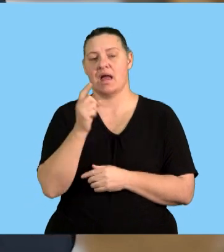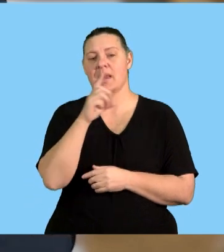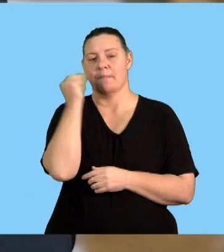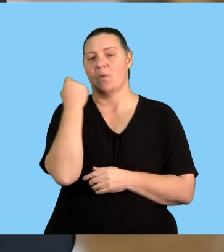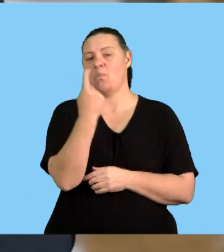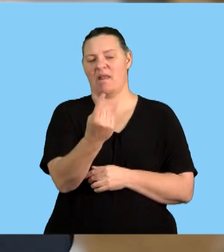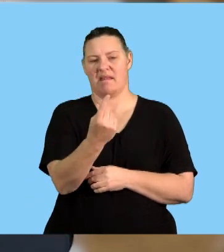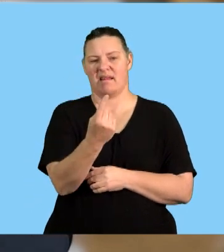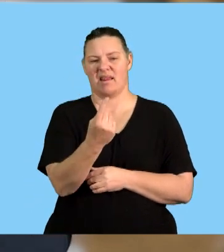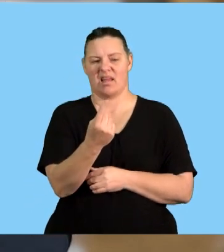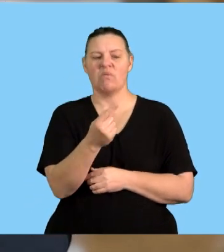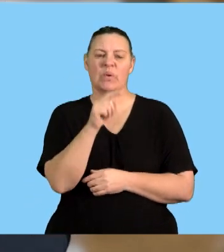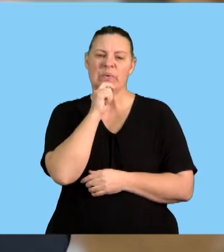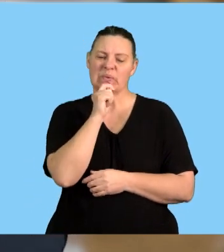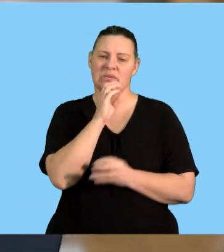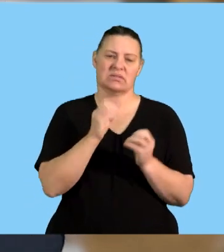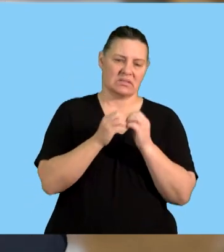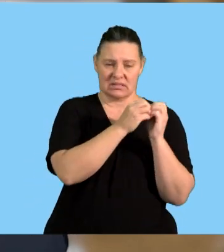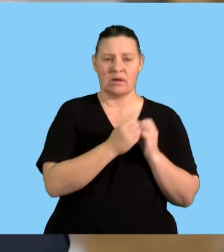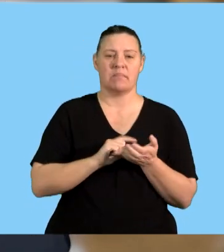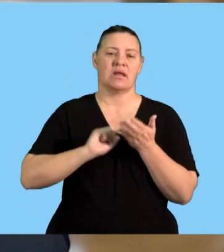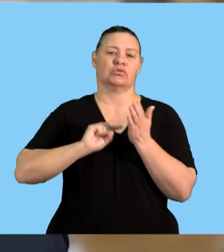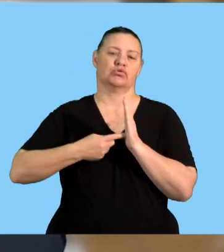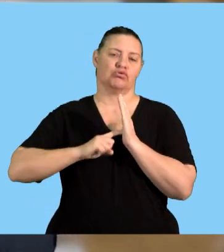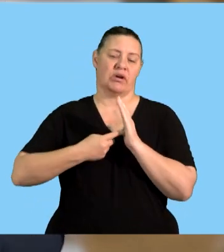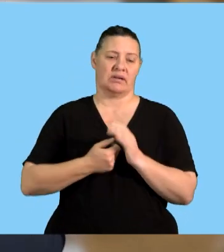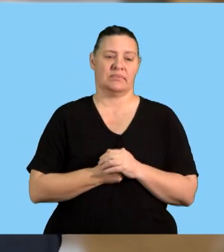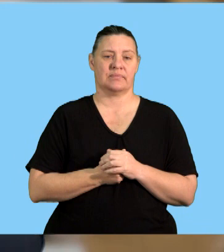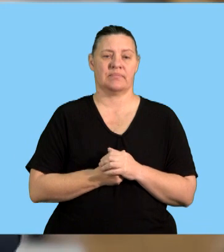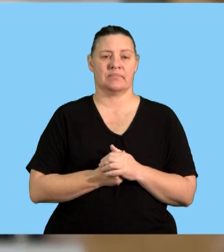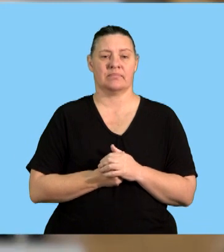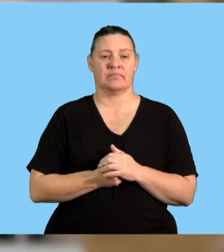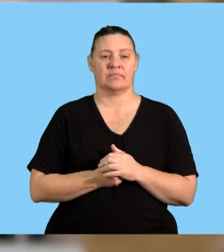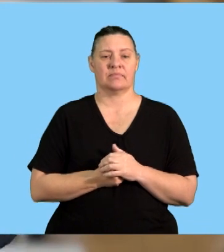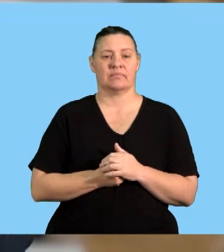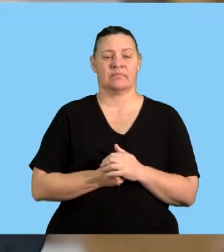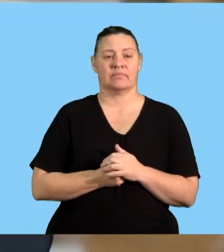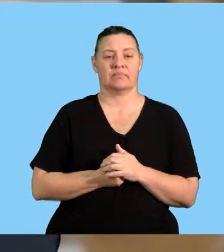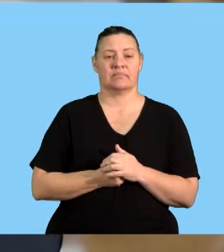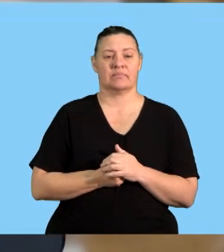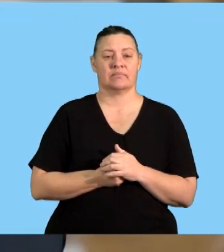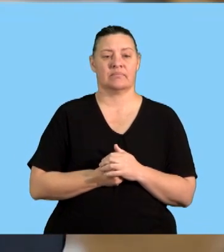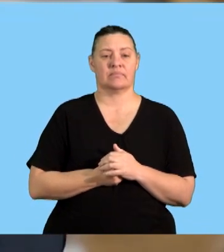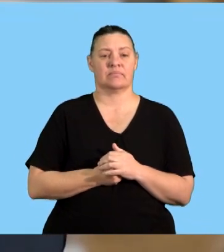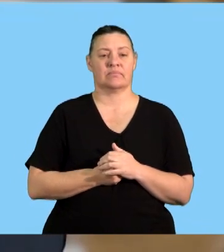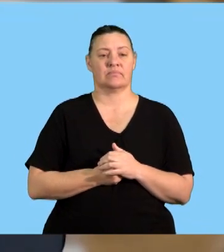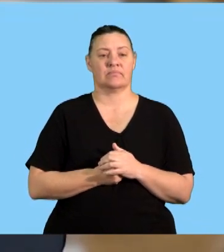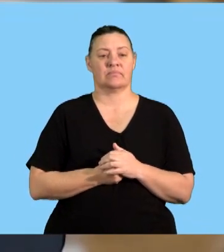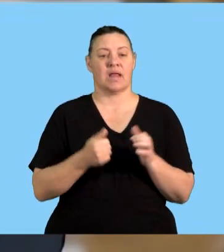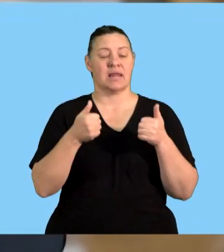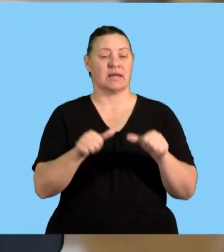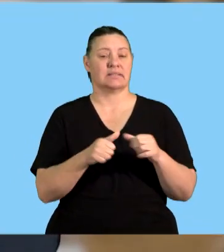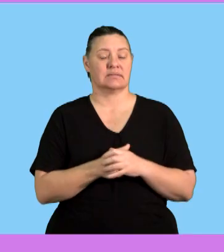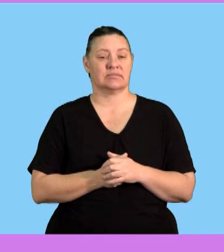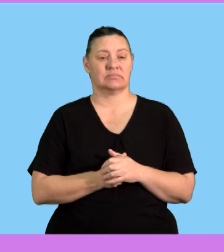said name one commonly used item when assembling items. So I indicated here a screwdriver. Right, let's look at our